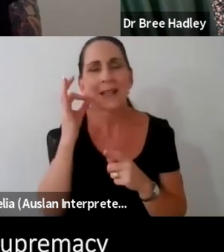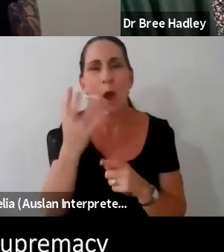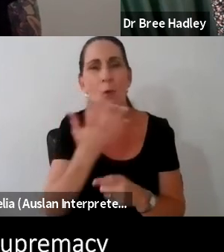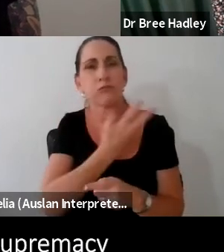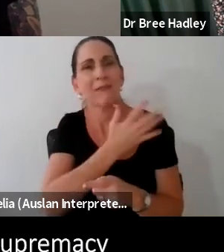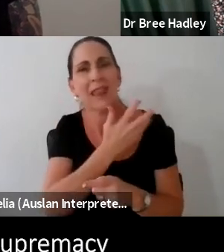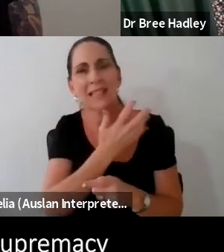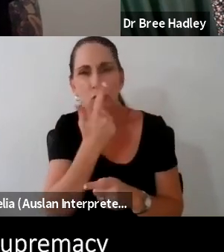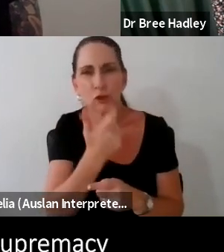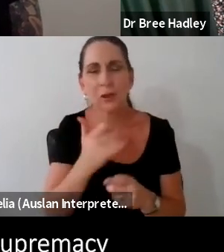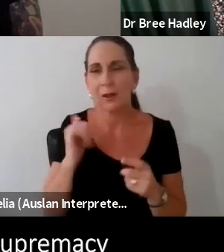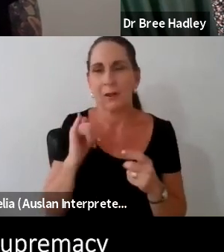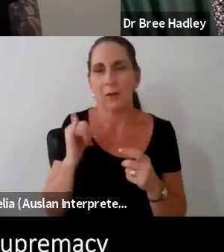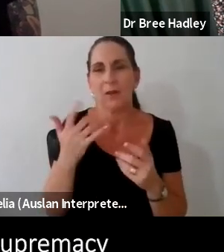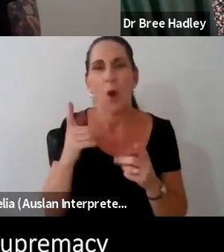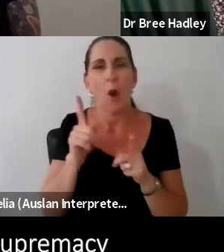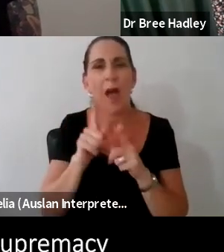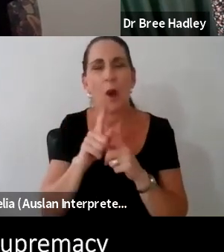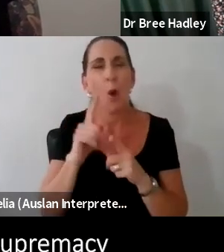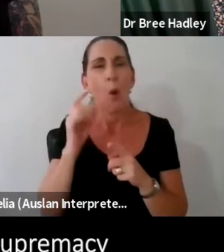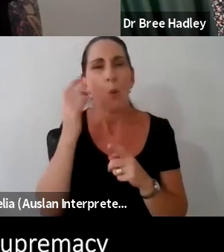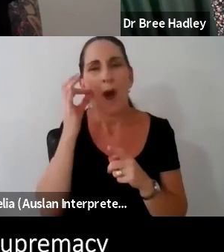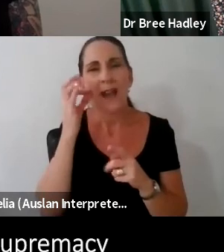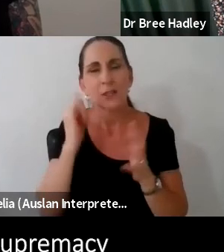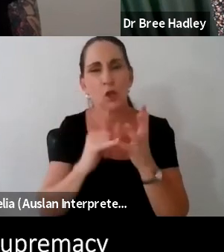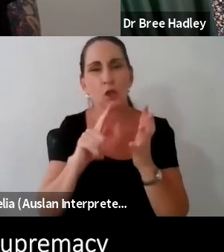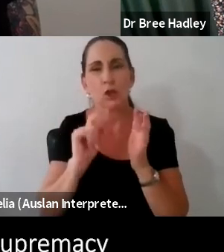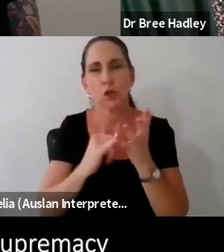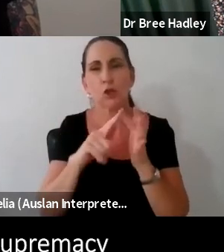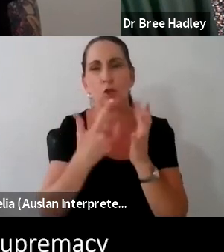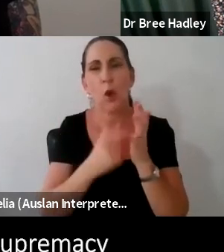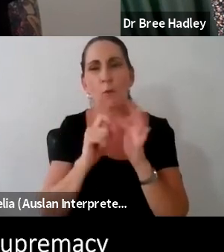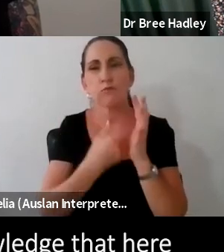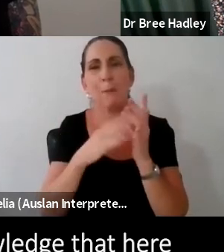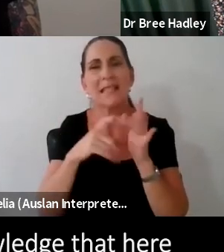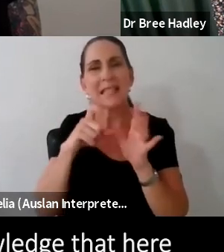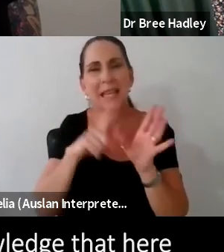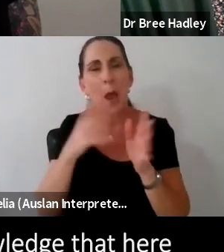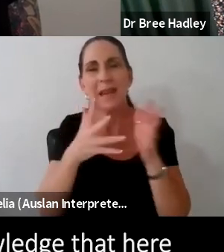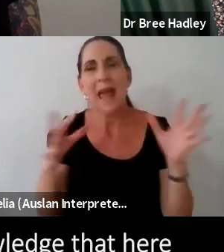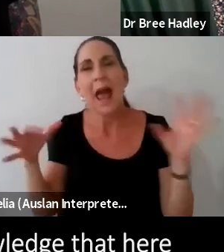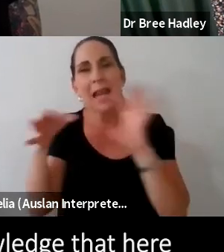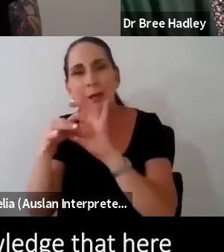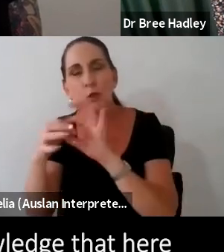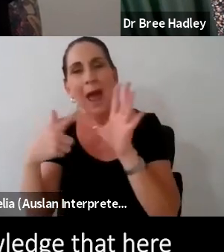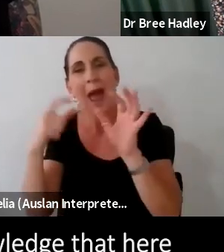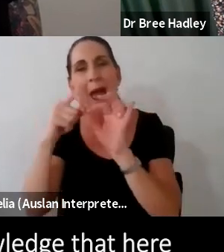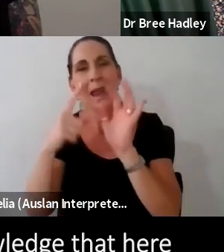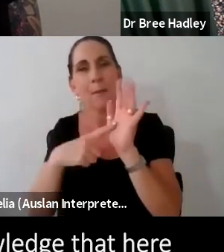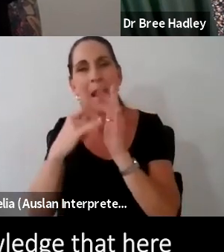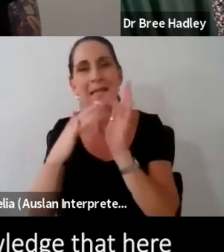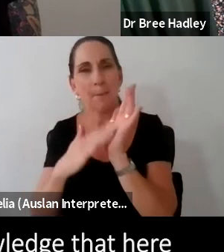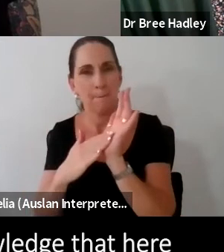because white supremacy is linked to ableism. So we need to